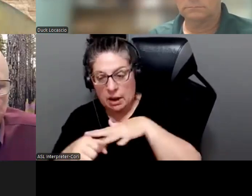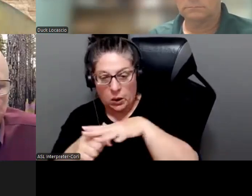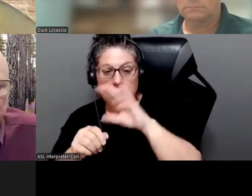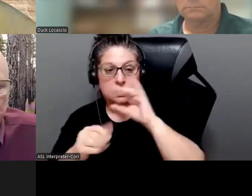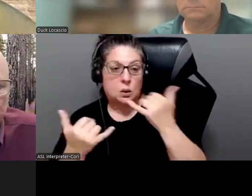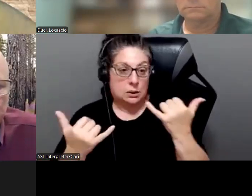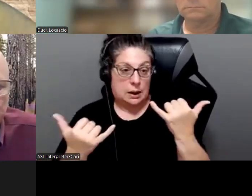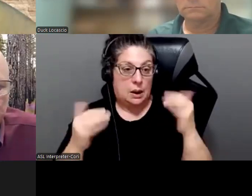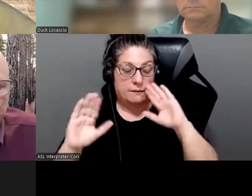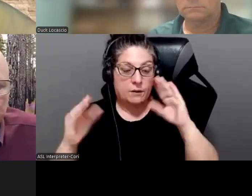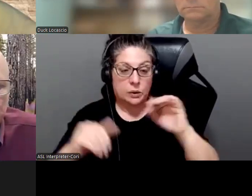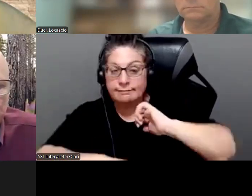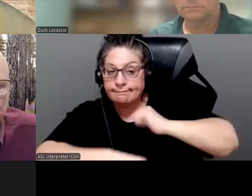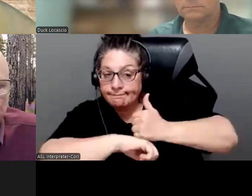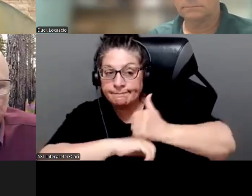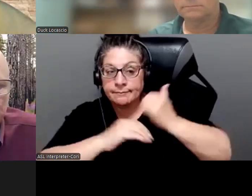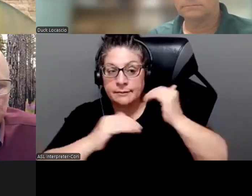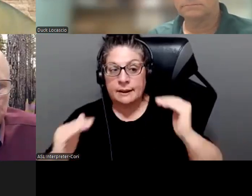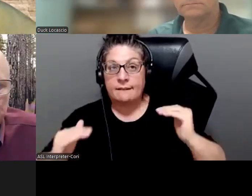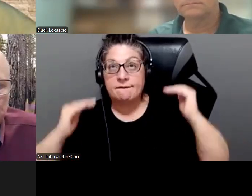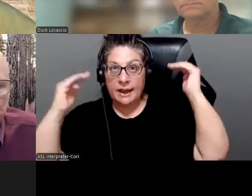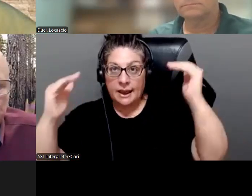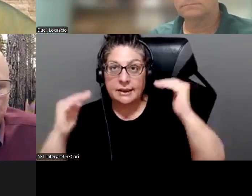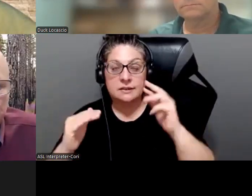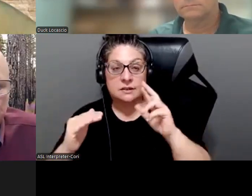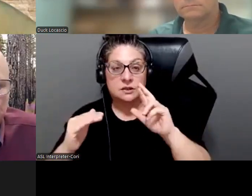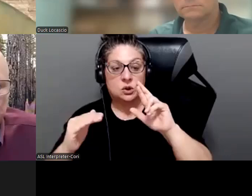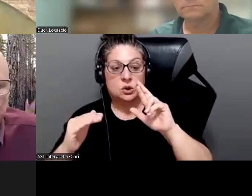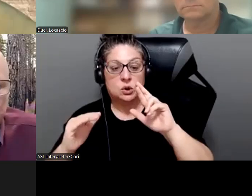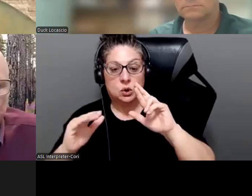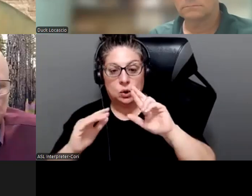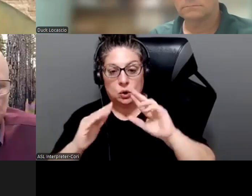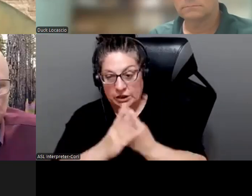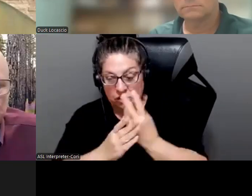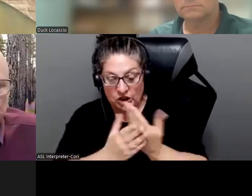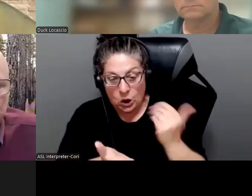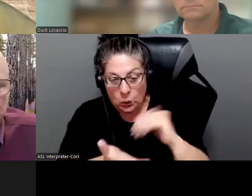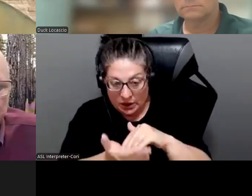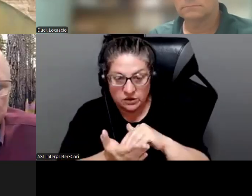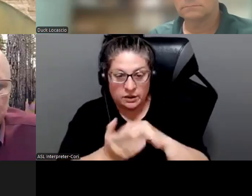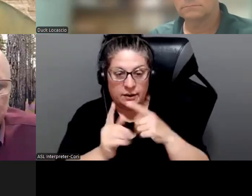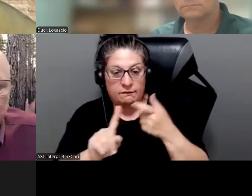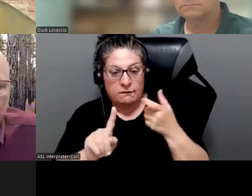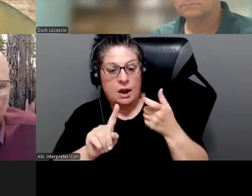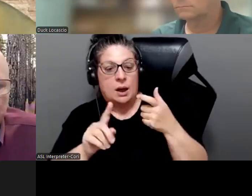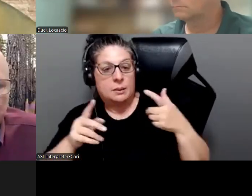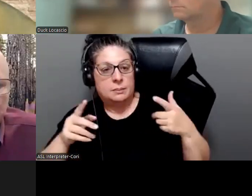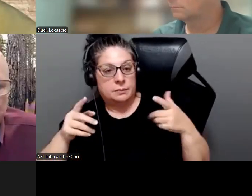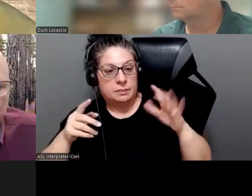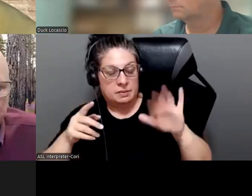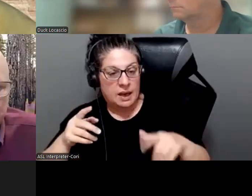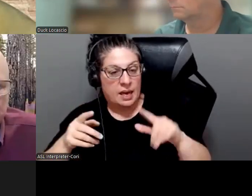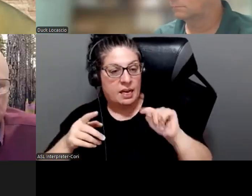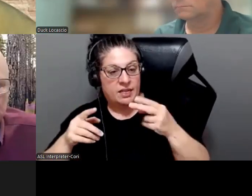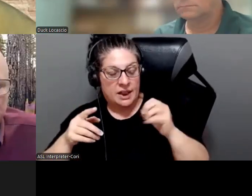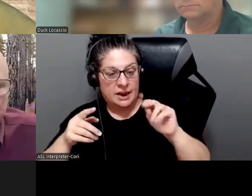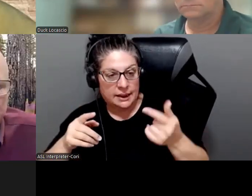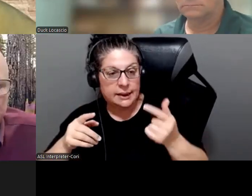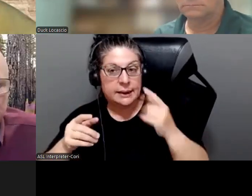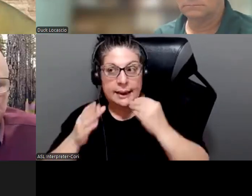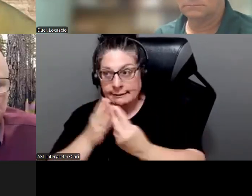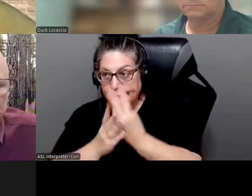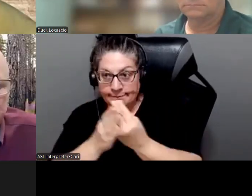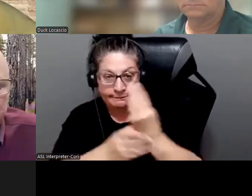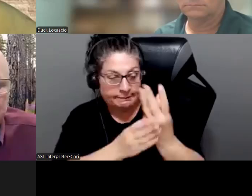on establishing advanced regeneration through thinning practices, and where you have advanced regeneration to release,